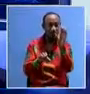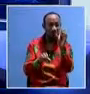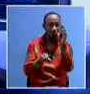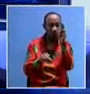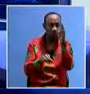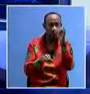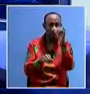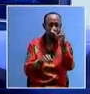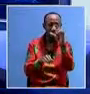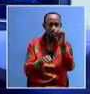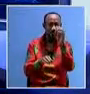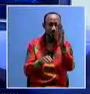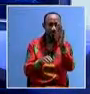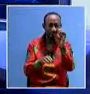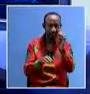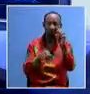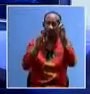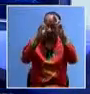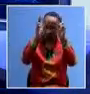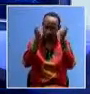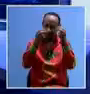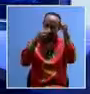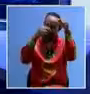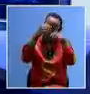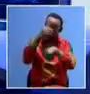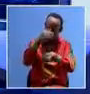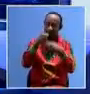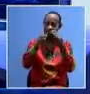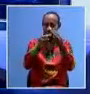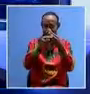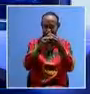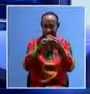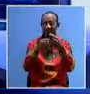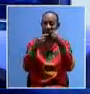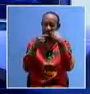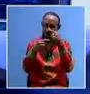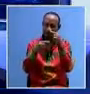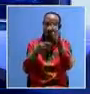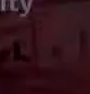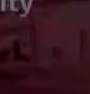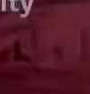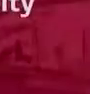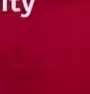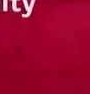Zimba District. These are the headlines. We have the details as well as other news coming up after this.